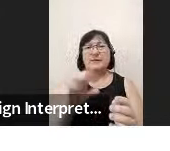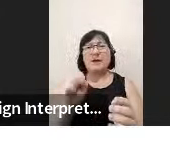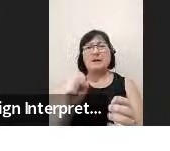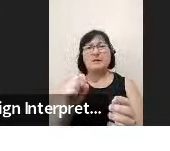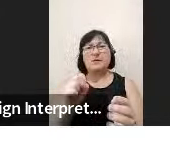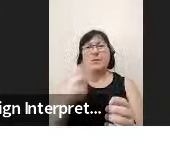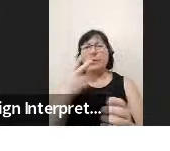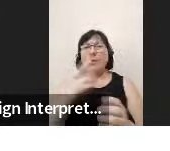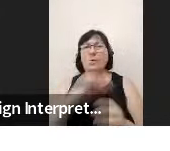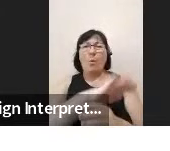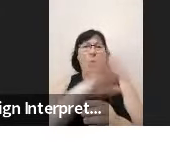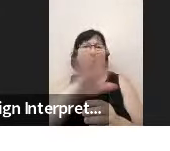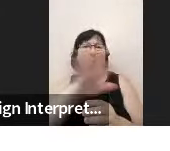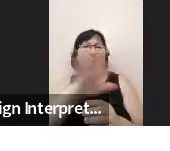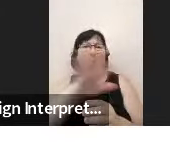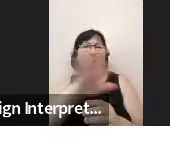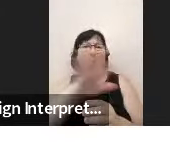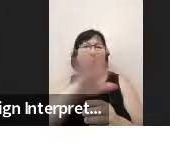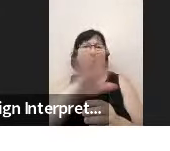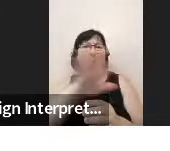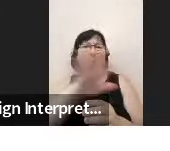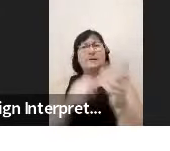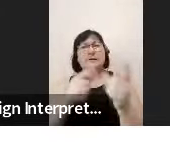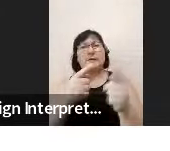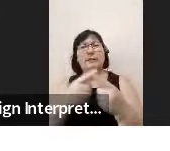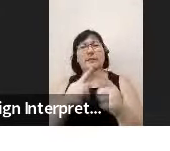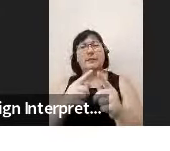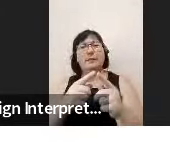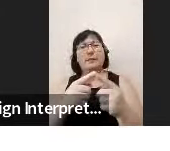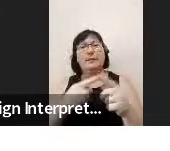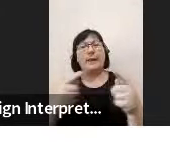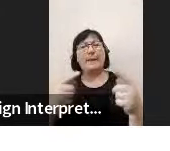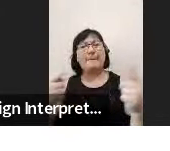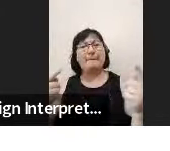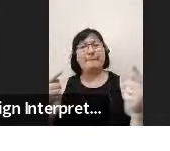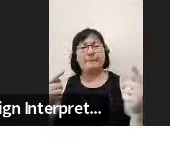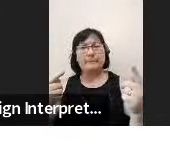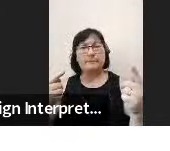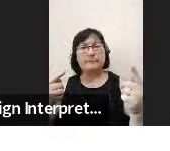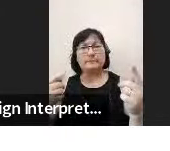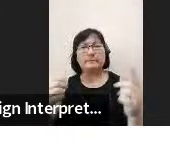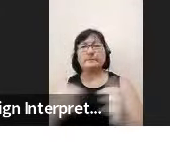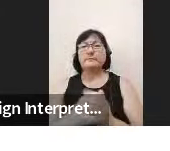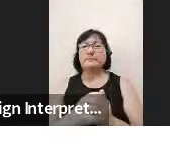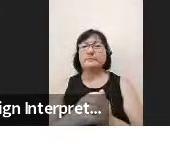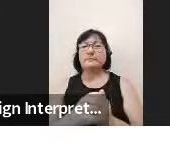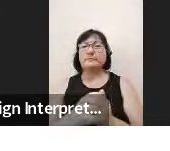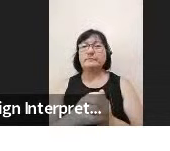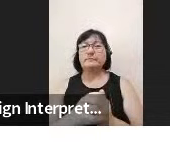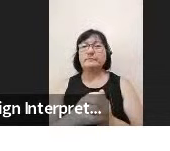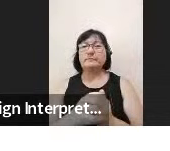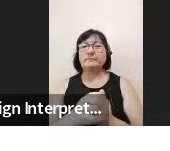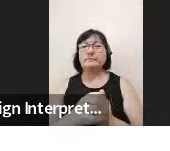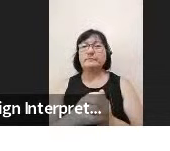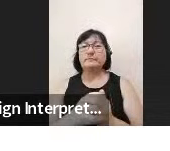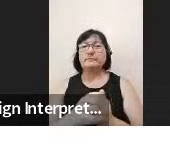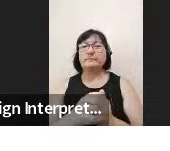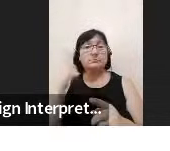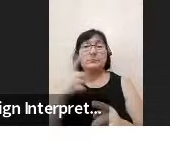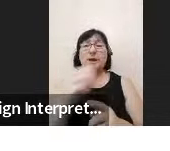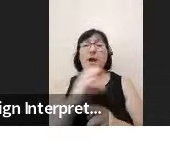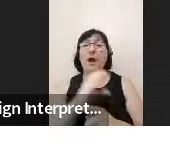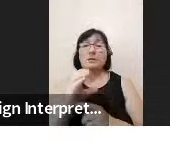SARS enterprise. So you cannot then only be compliant in customs and your tax returns are